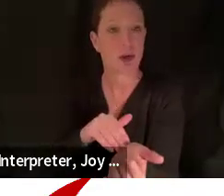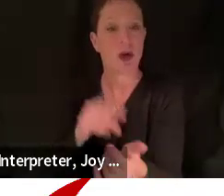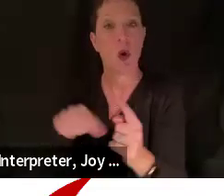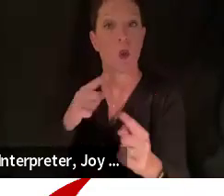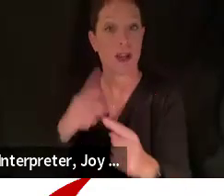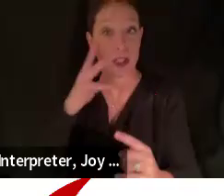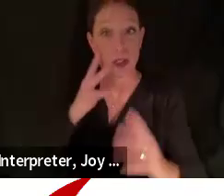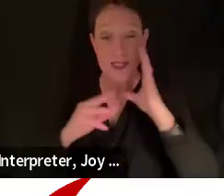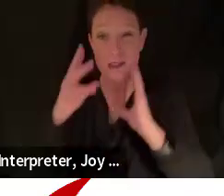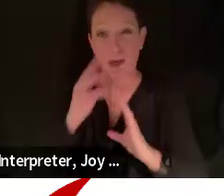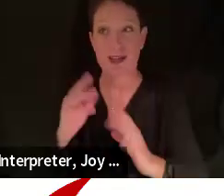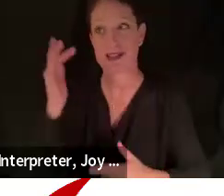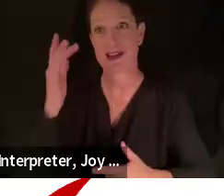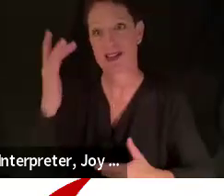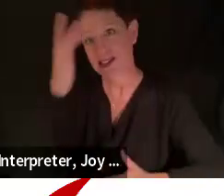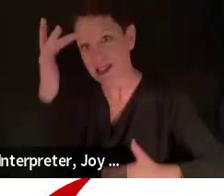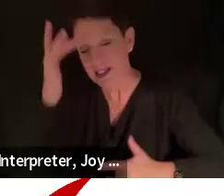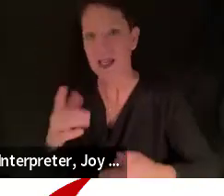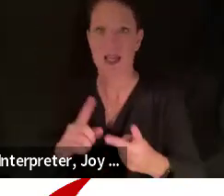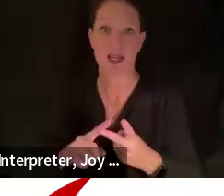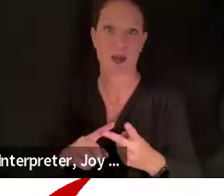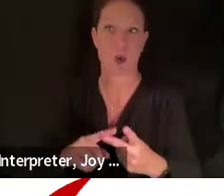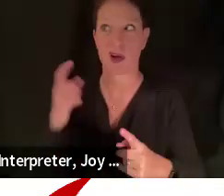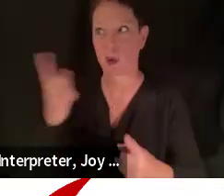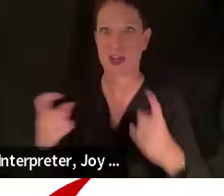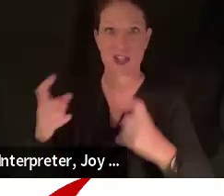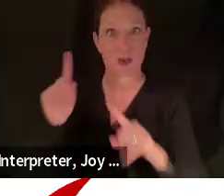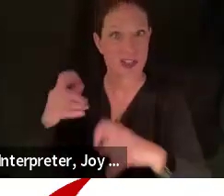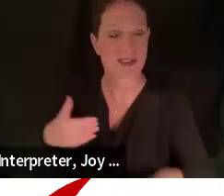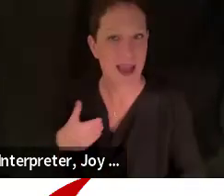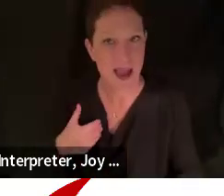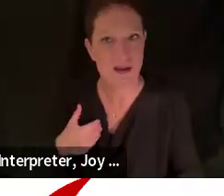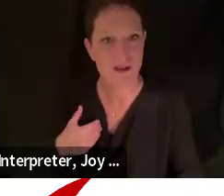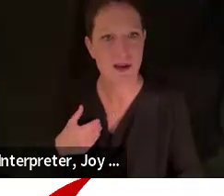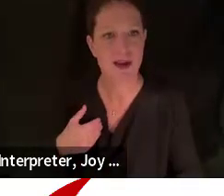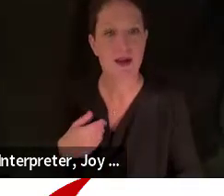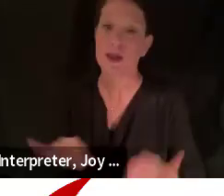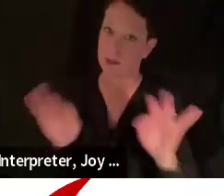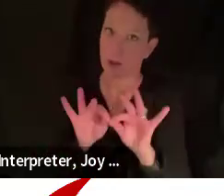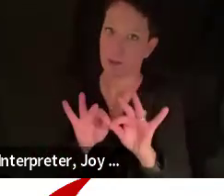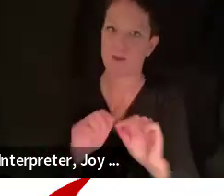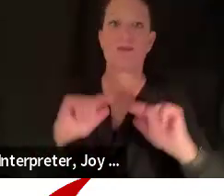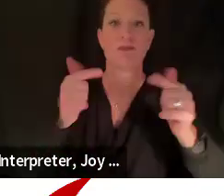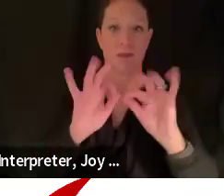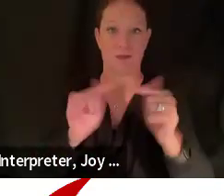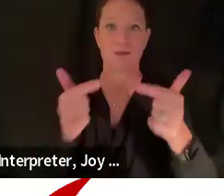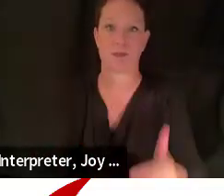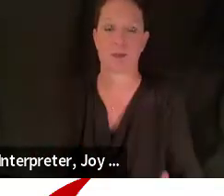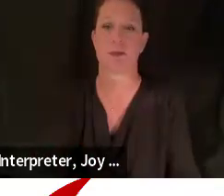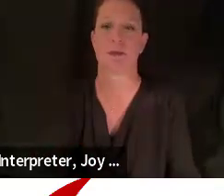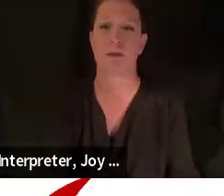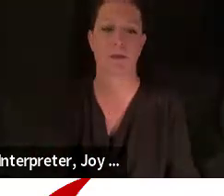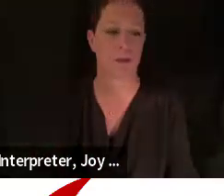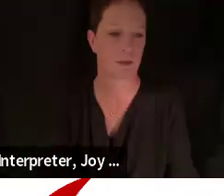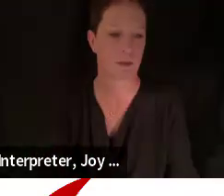is experiencing any health concerns or if they have questions about their health or public health guidance is essential. This website